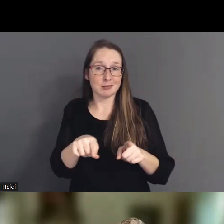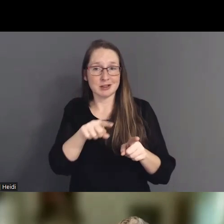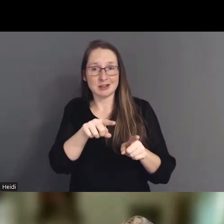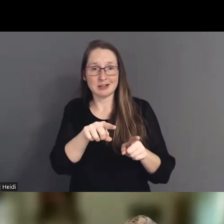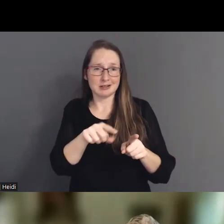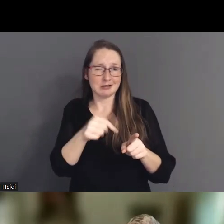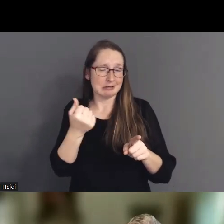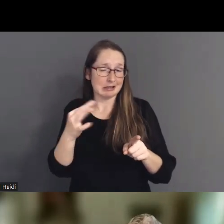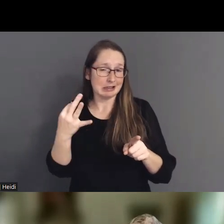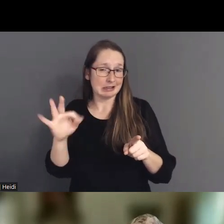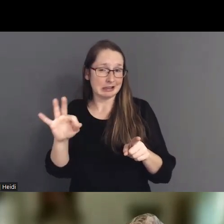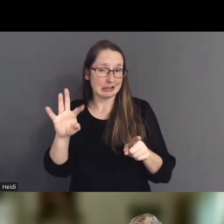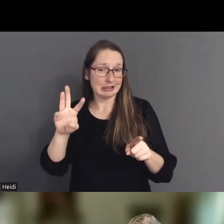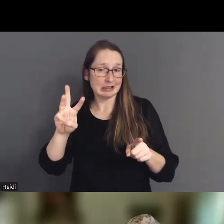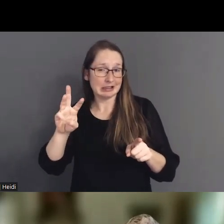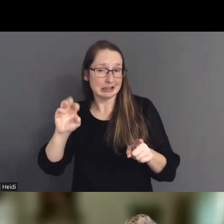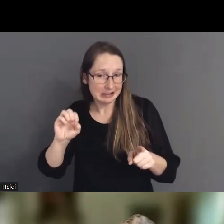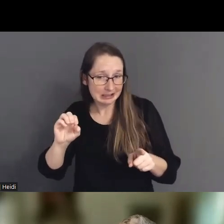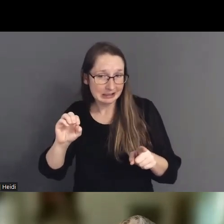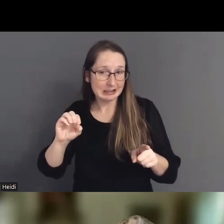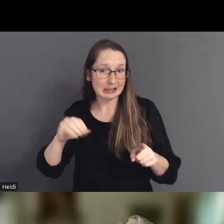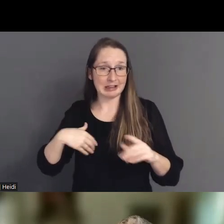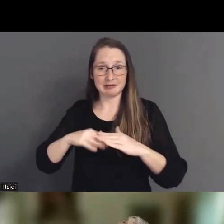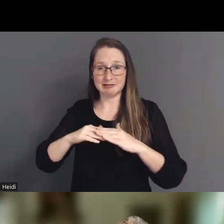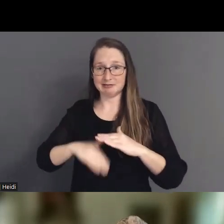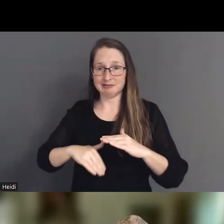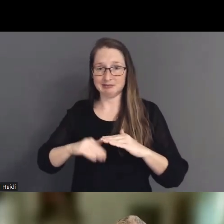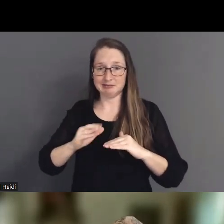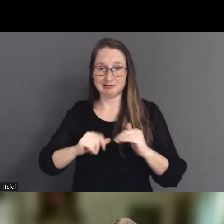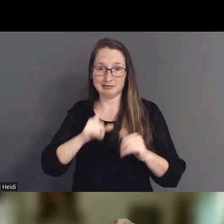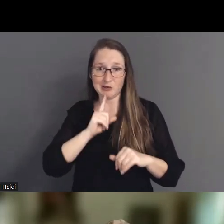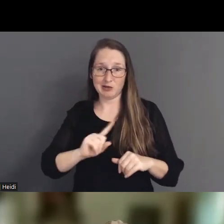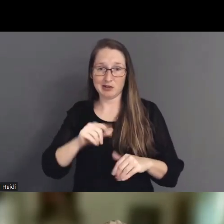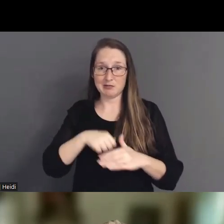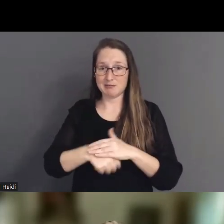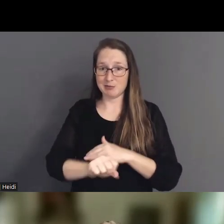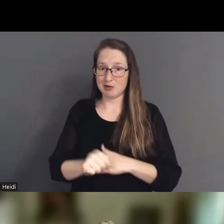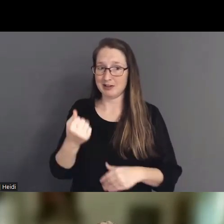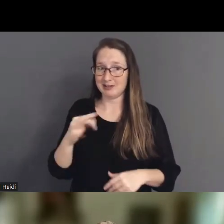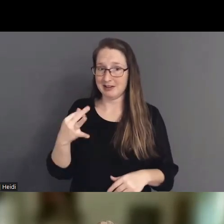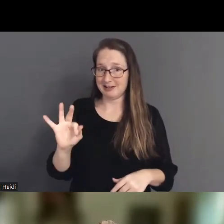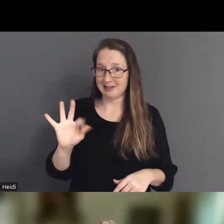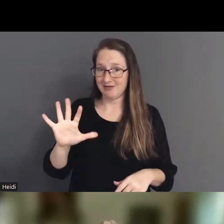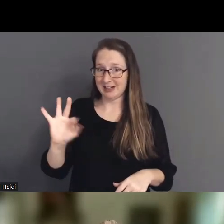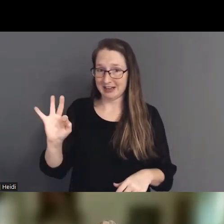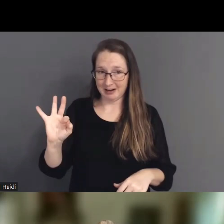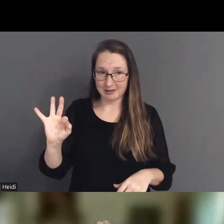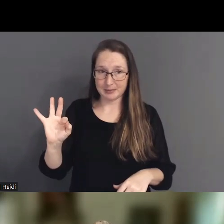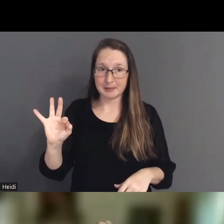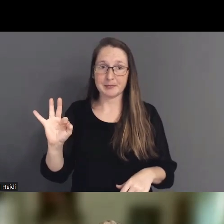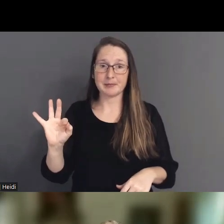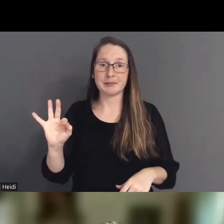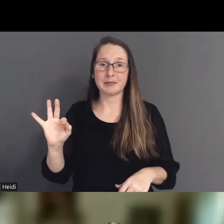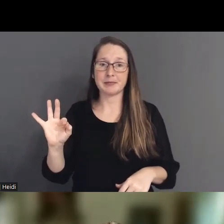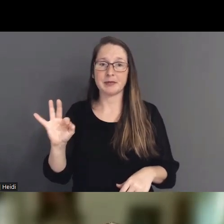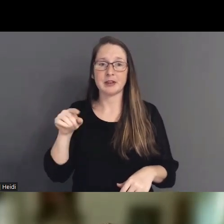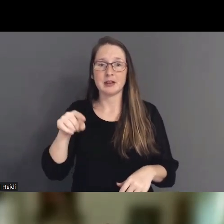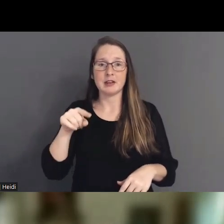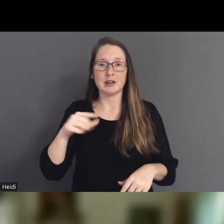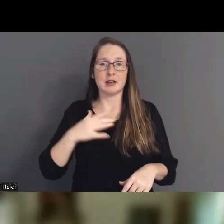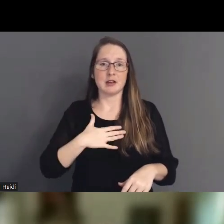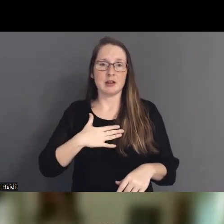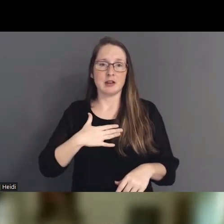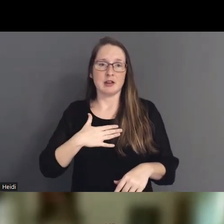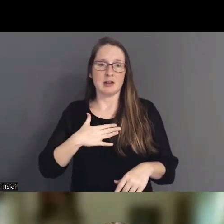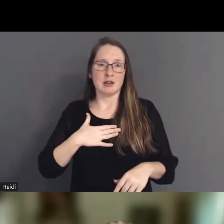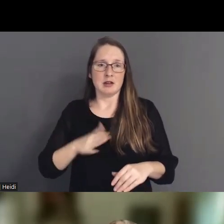probably in 1960 when I was less than a year old. I was born in 1959. And this is my,